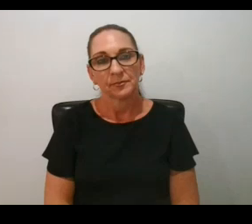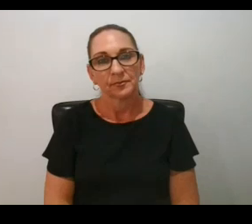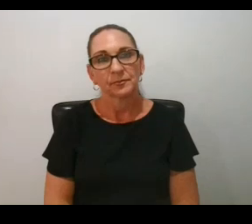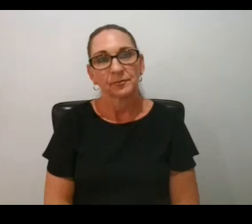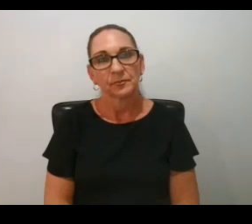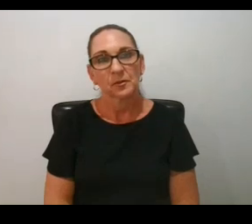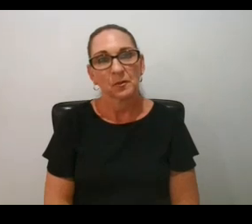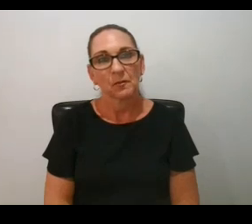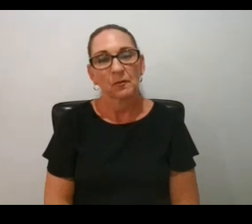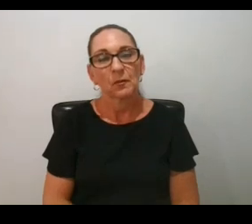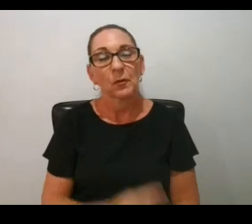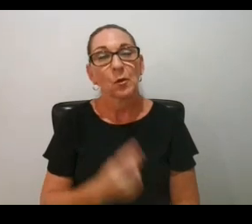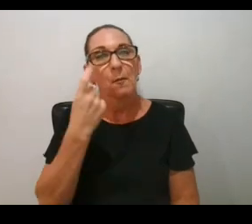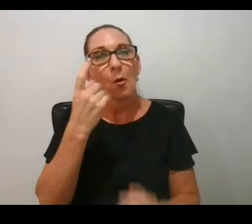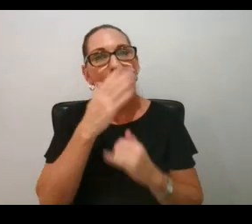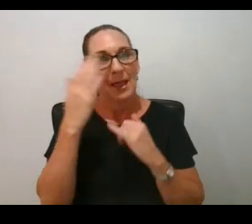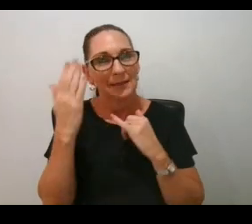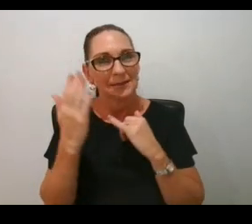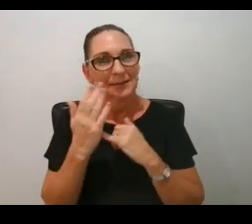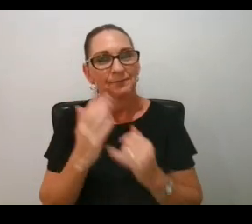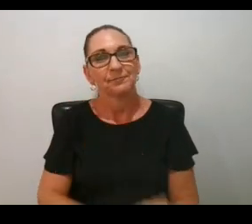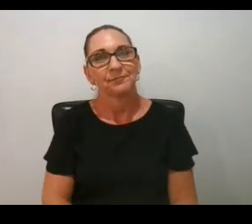And just one last poll.